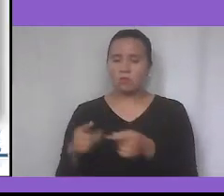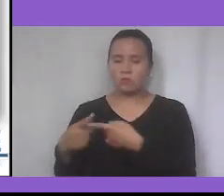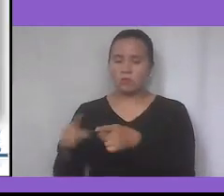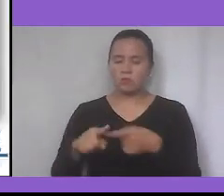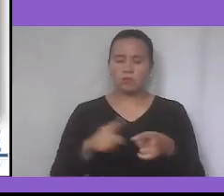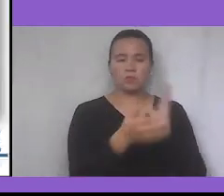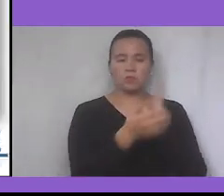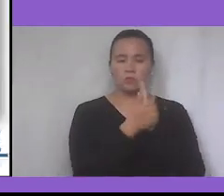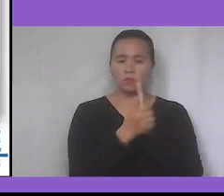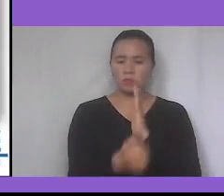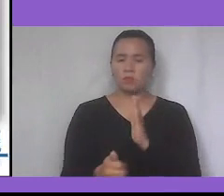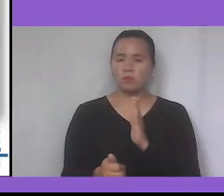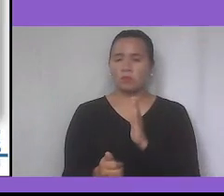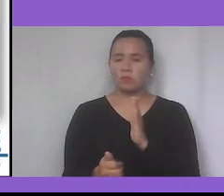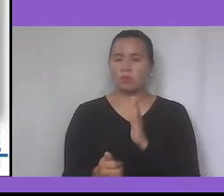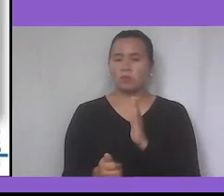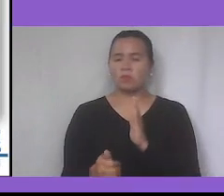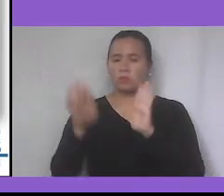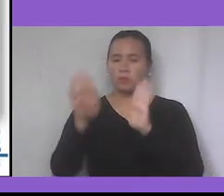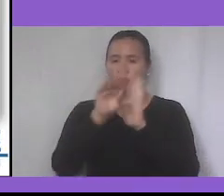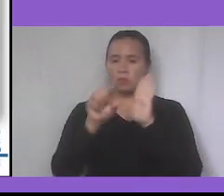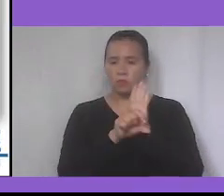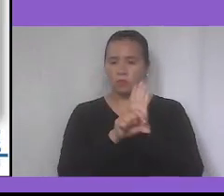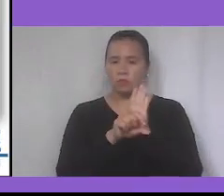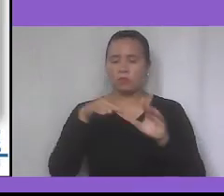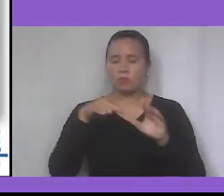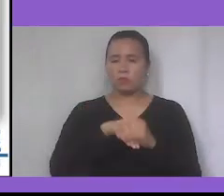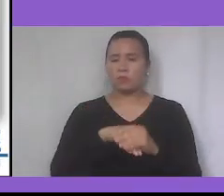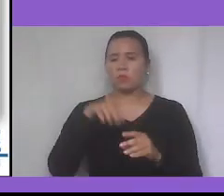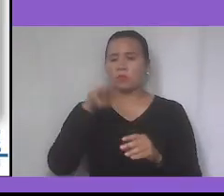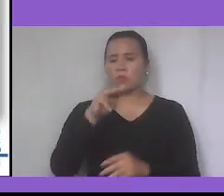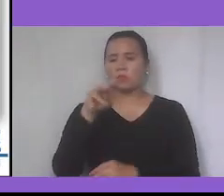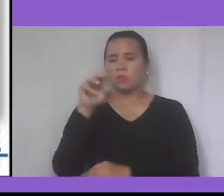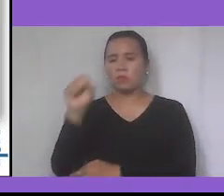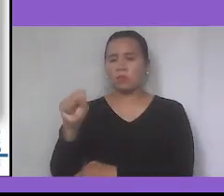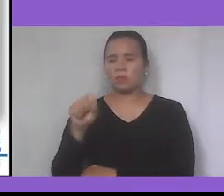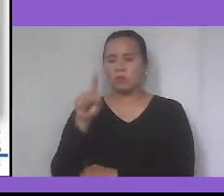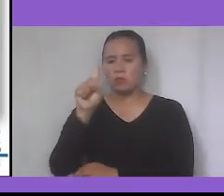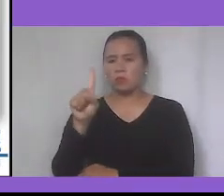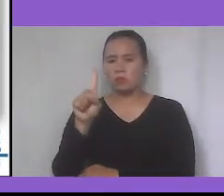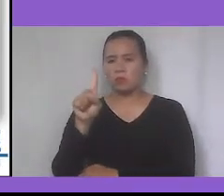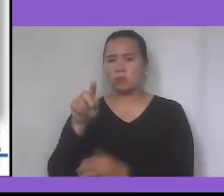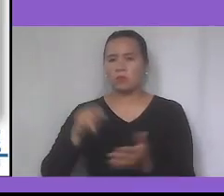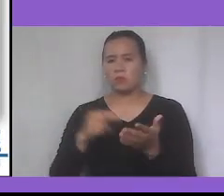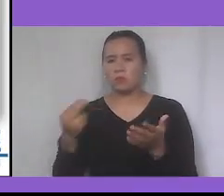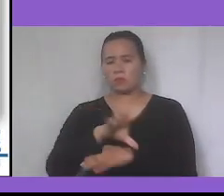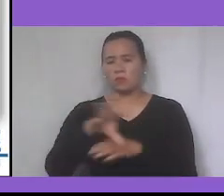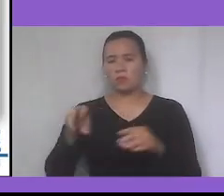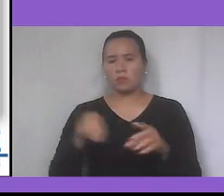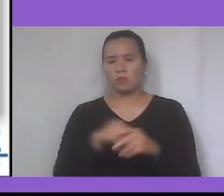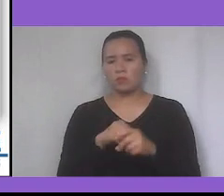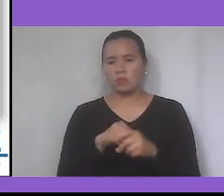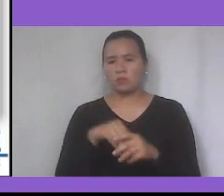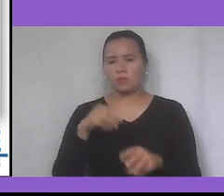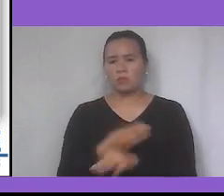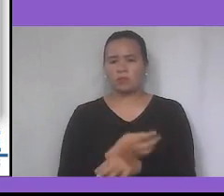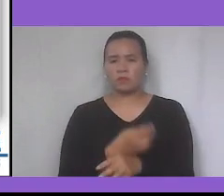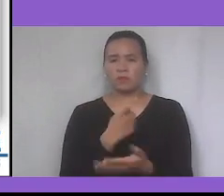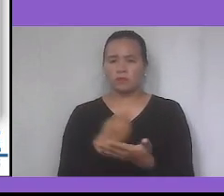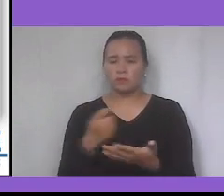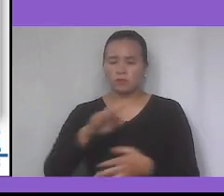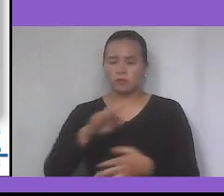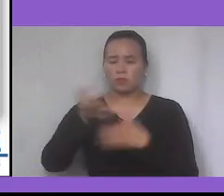for students with different skills, abilities, and backgrounds. In Microsoft